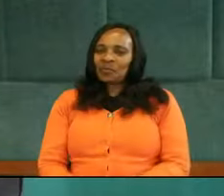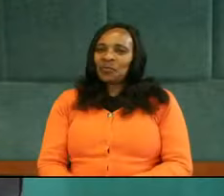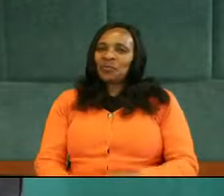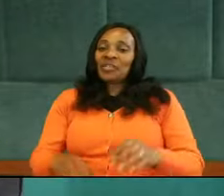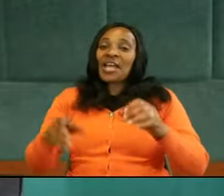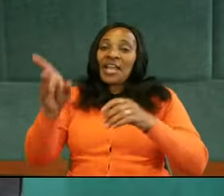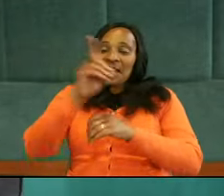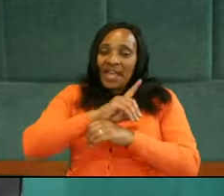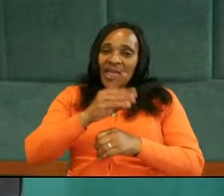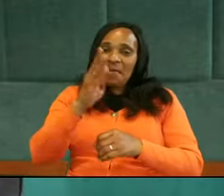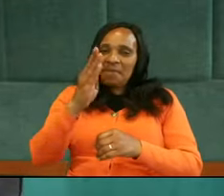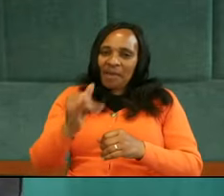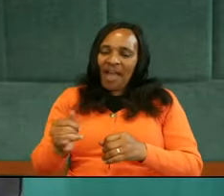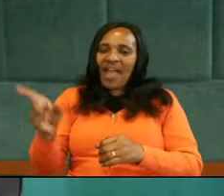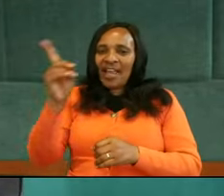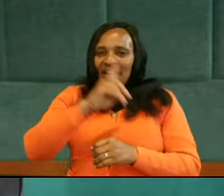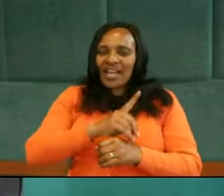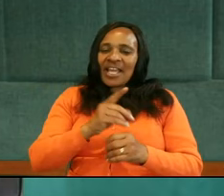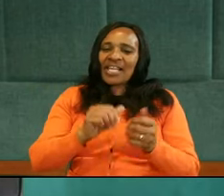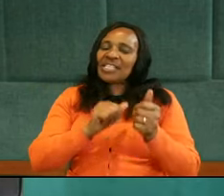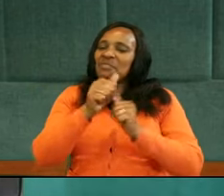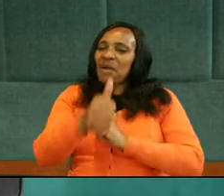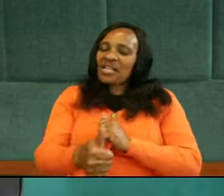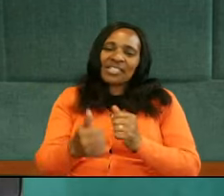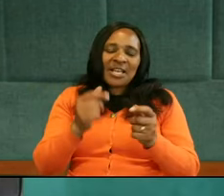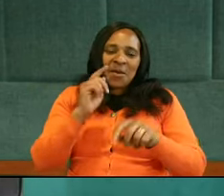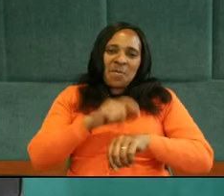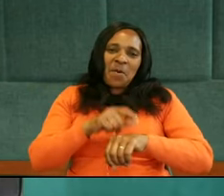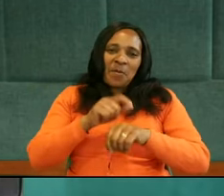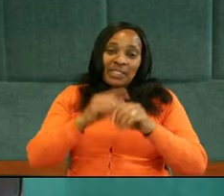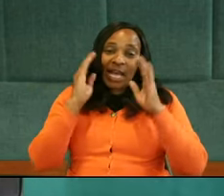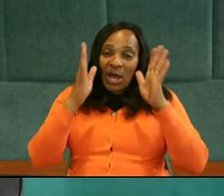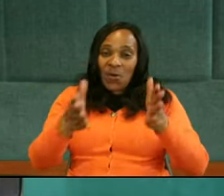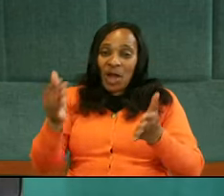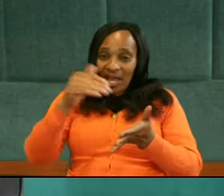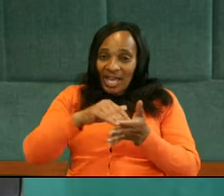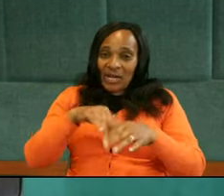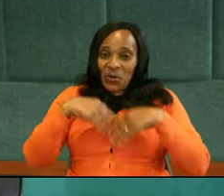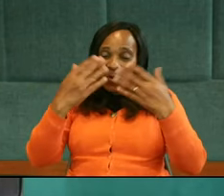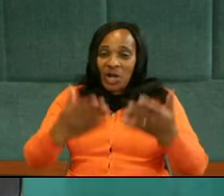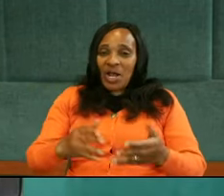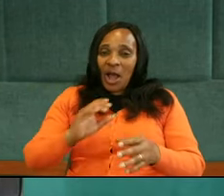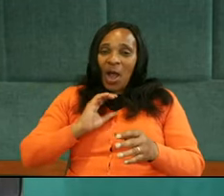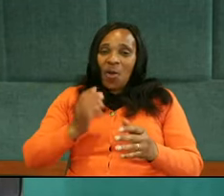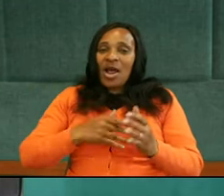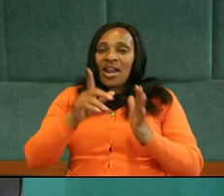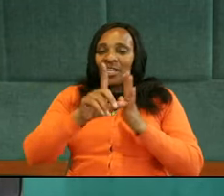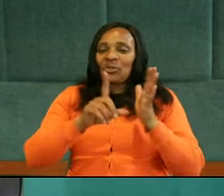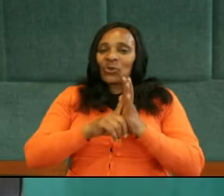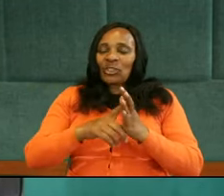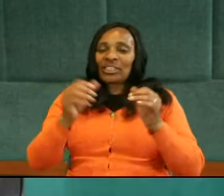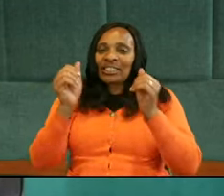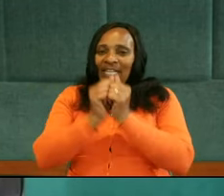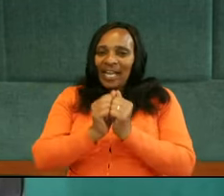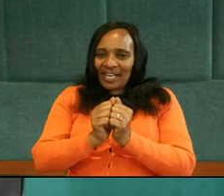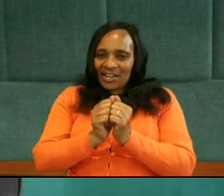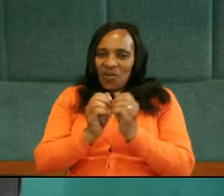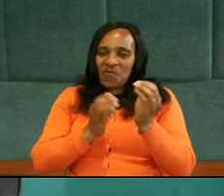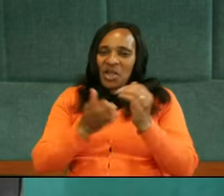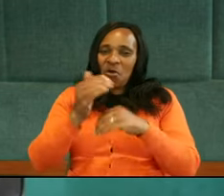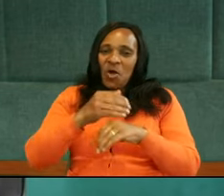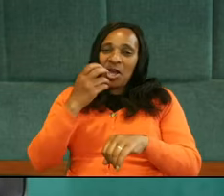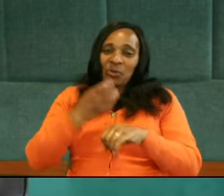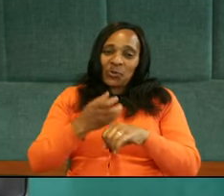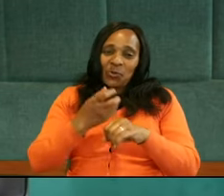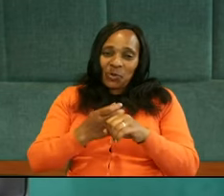day by day and with every passing moment. Hello again and welcome to lesson 10 of a Cornerstone lesson